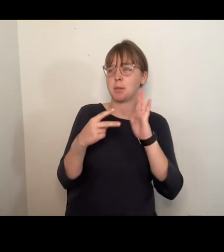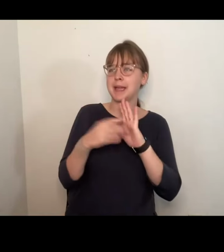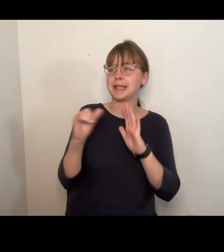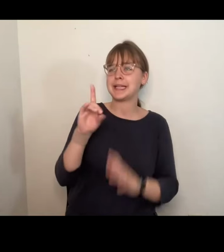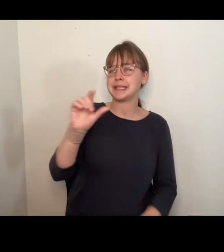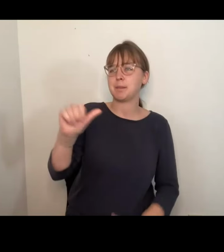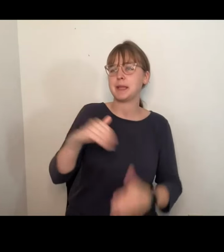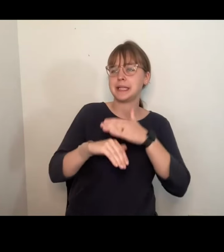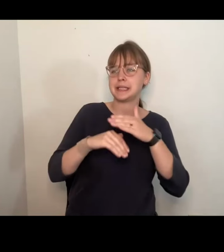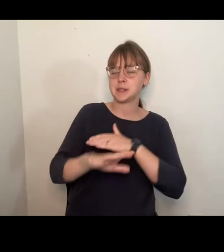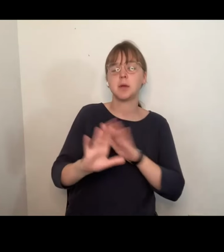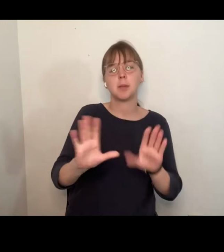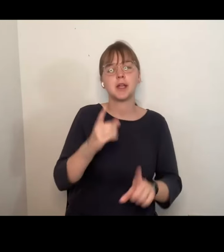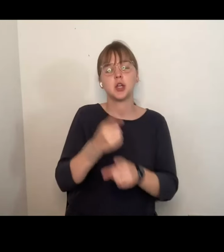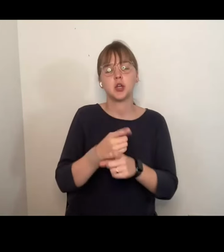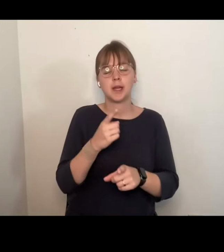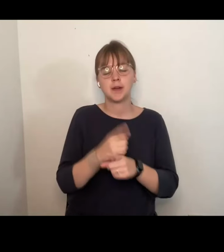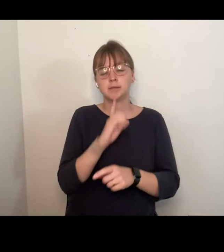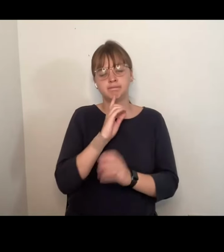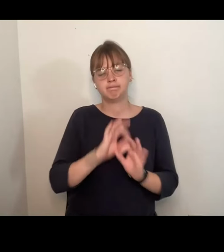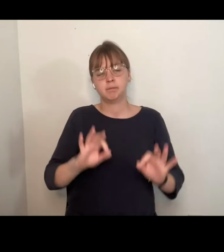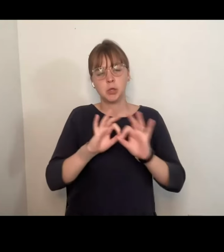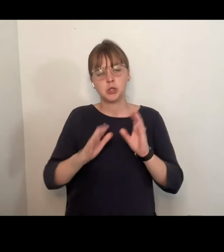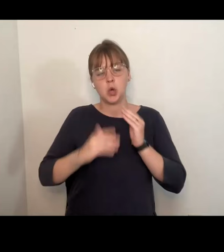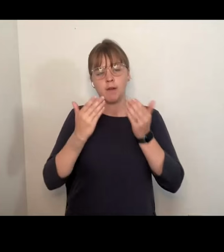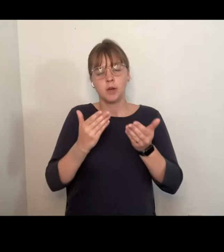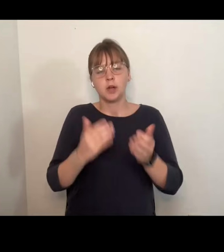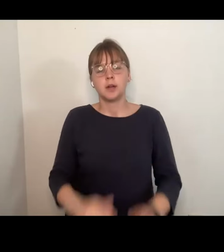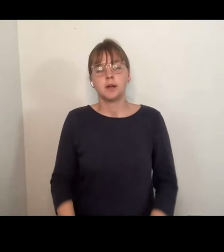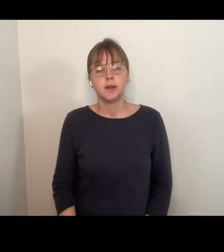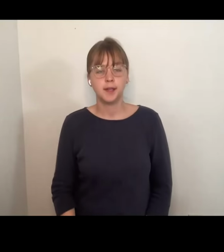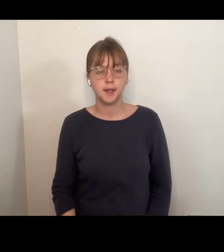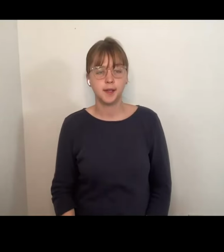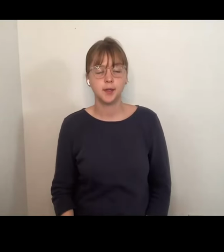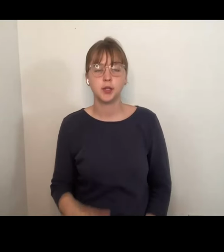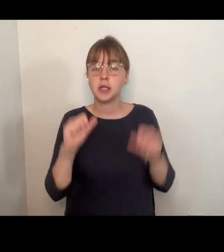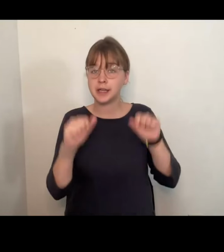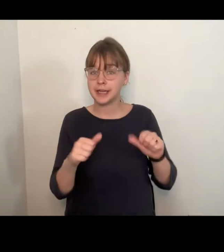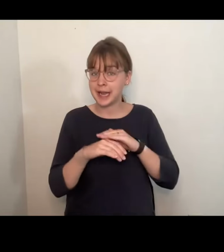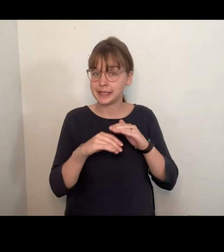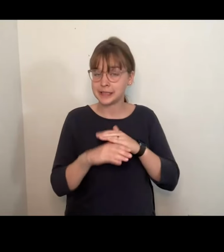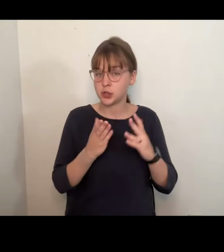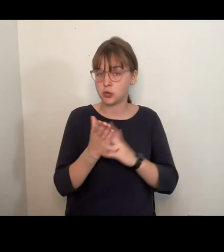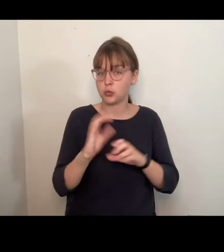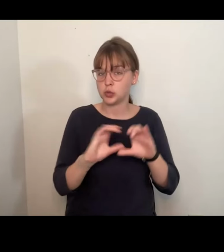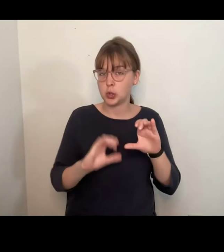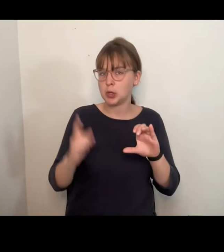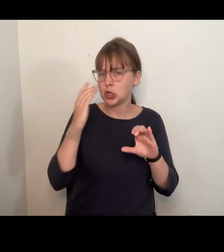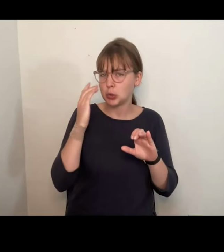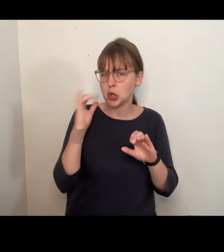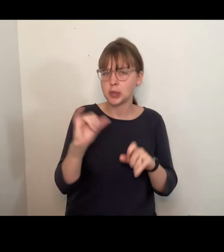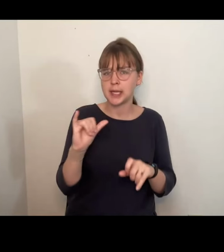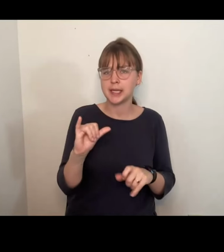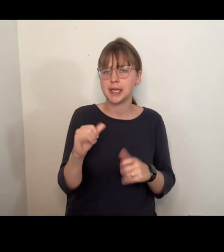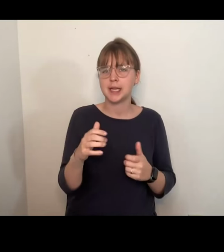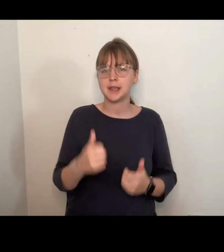in terms of that kind of accessibility, but you're absolutely right. It's so important. You can access it through Zoom, I'm sure you all know that there's a way